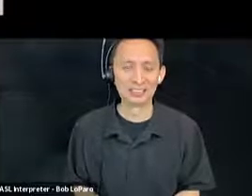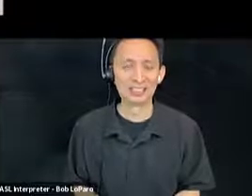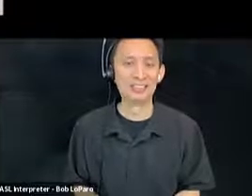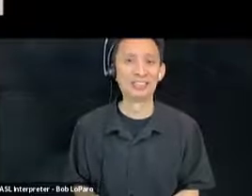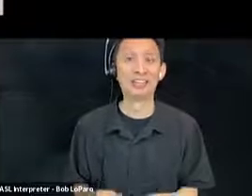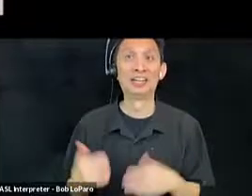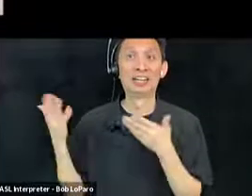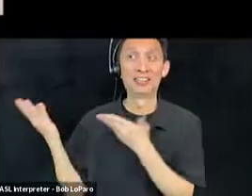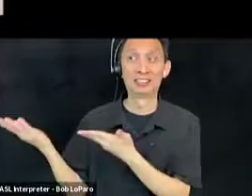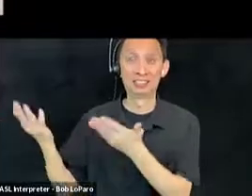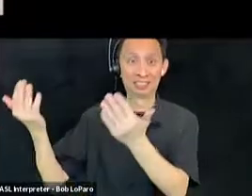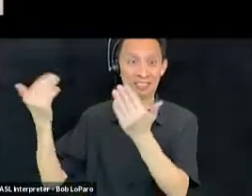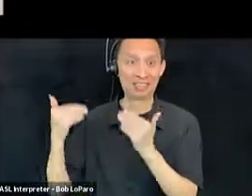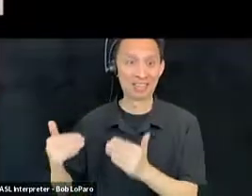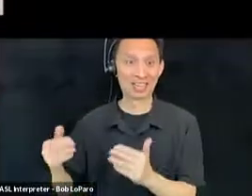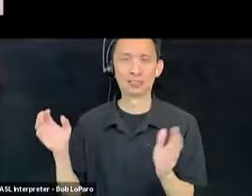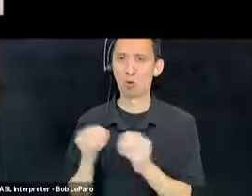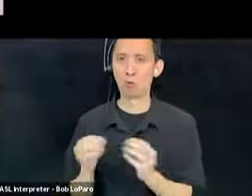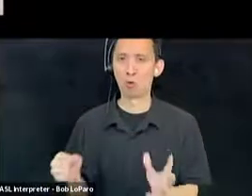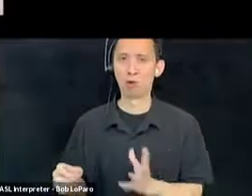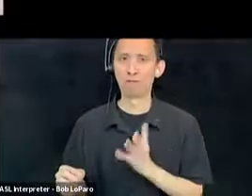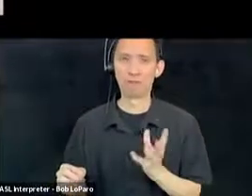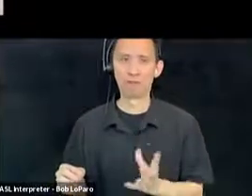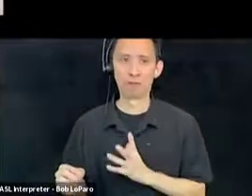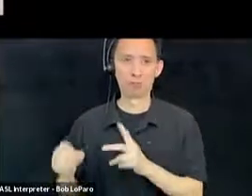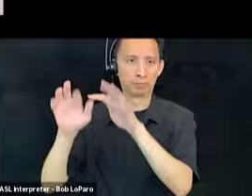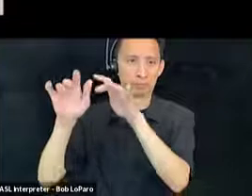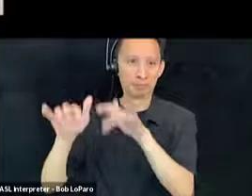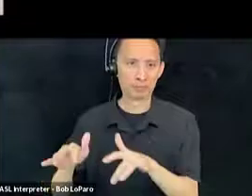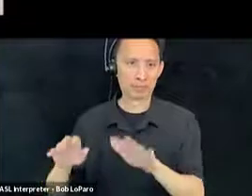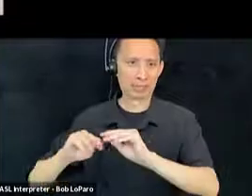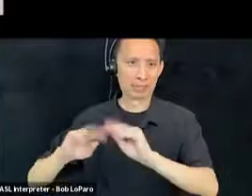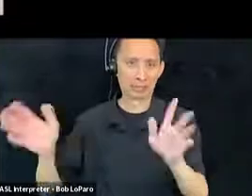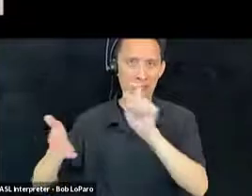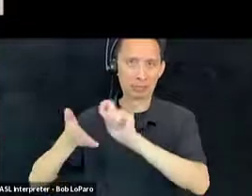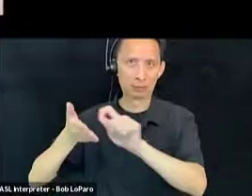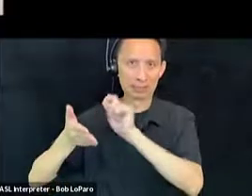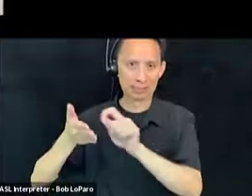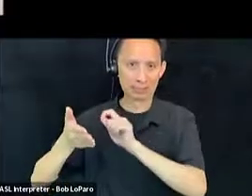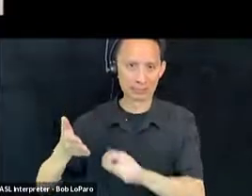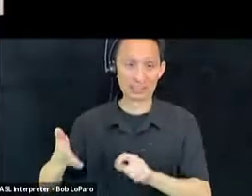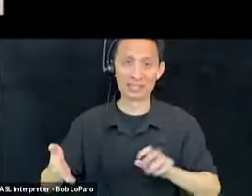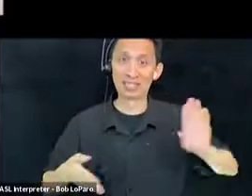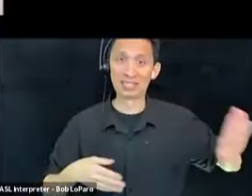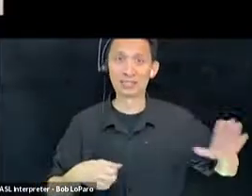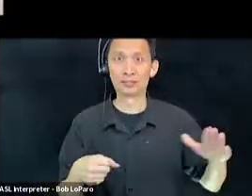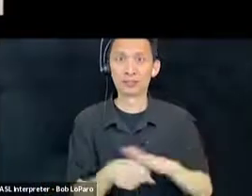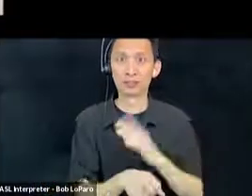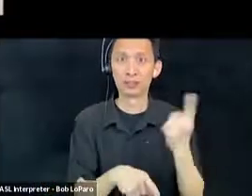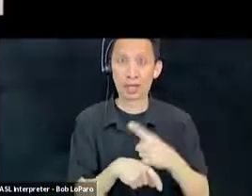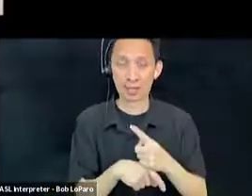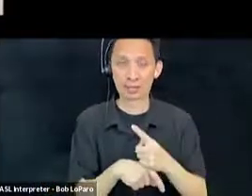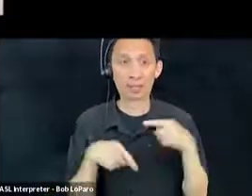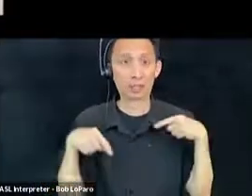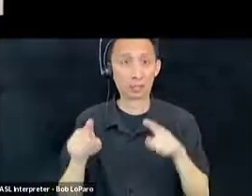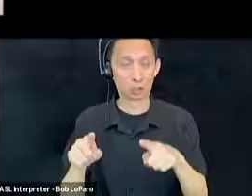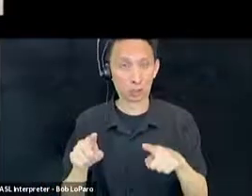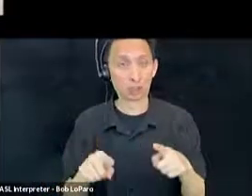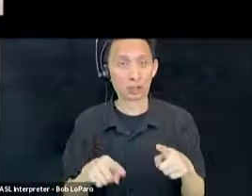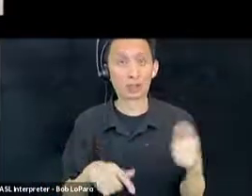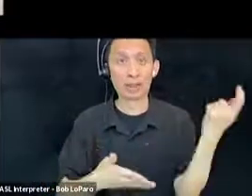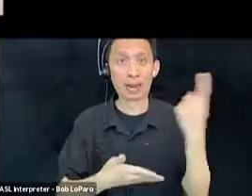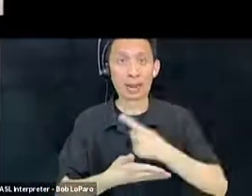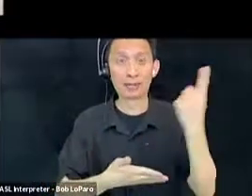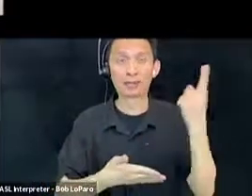this was, um, a more formalized version of that calendar for Andrew. So this was his full day and he could check off as he went along. Um,